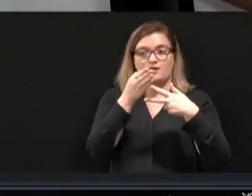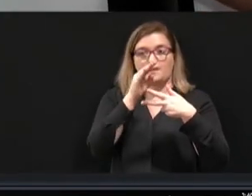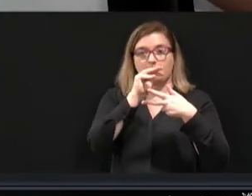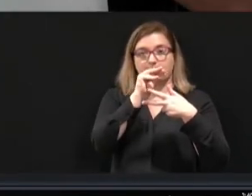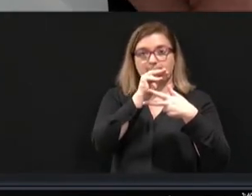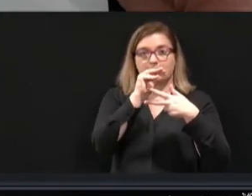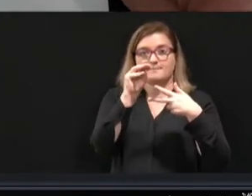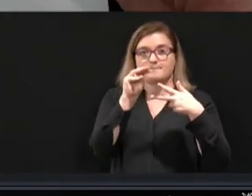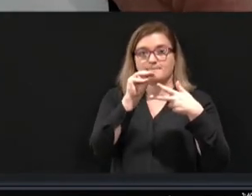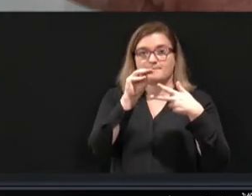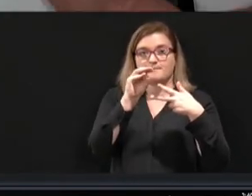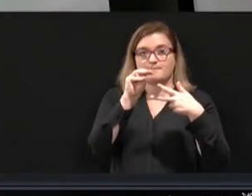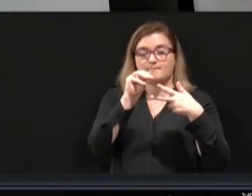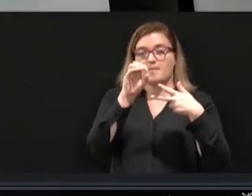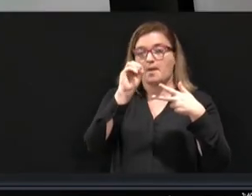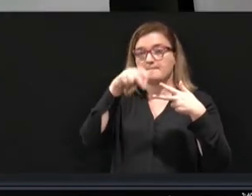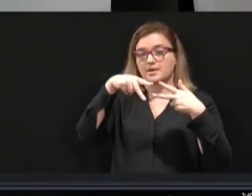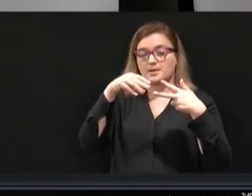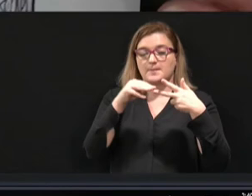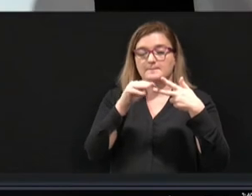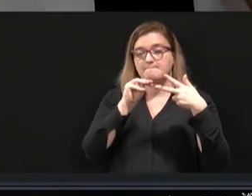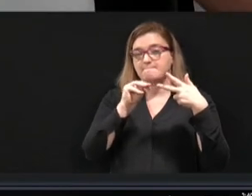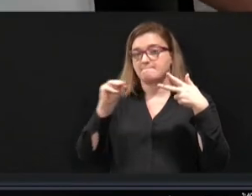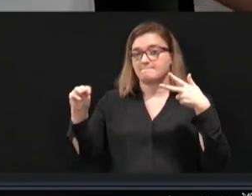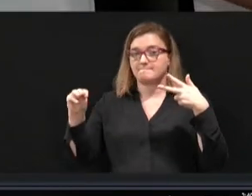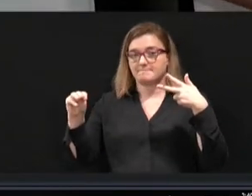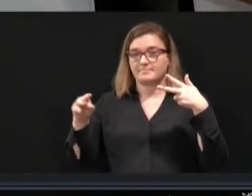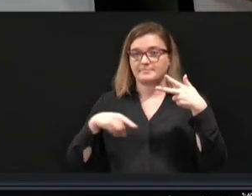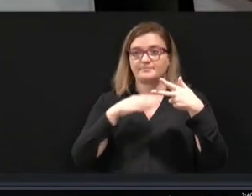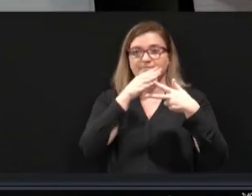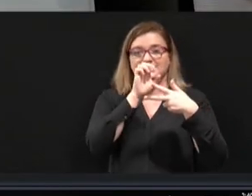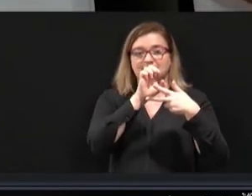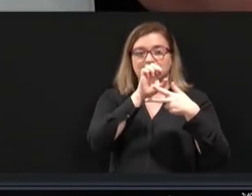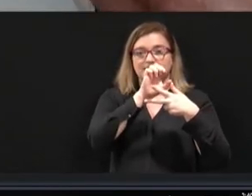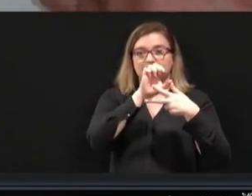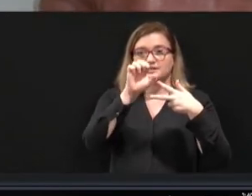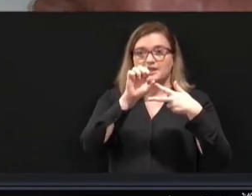M, mop, m, E,